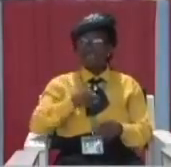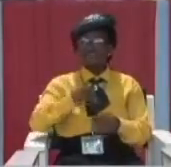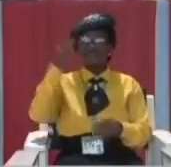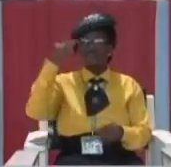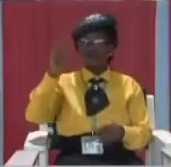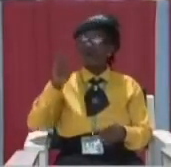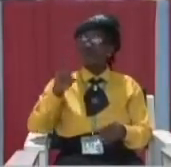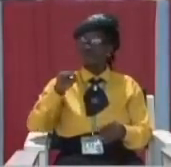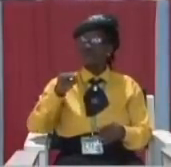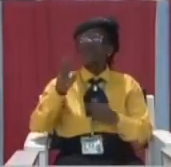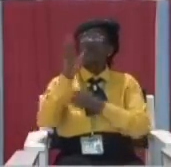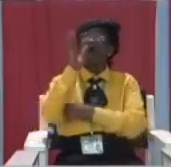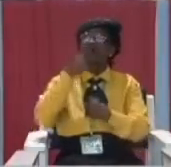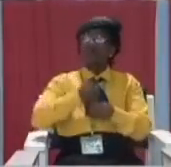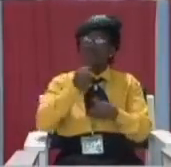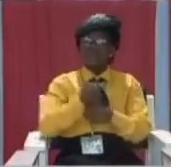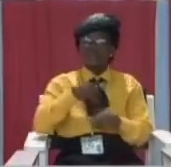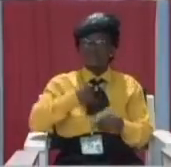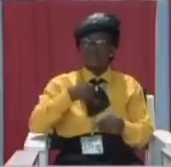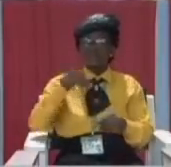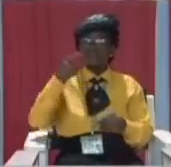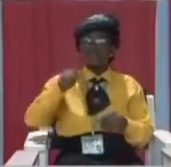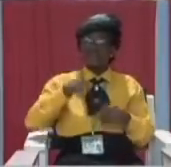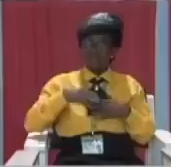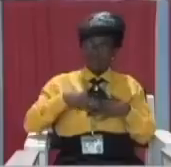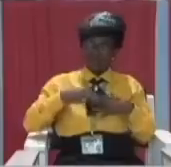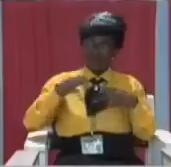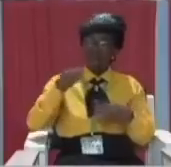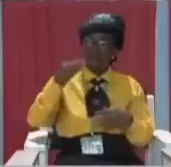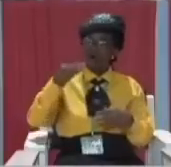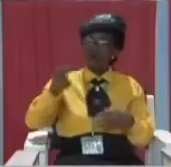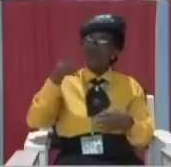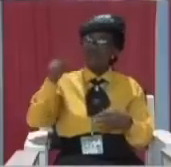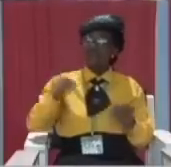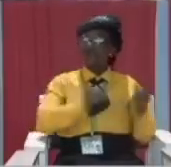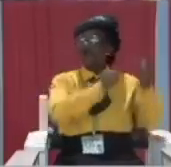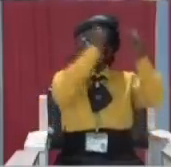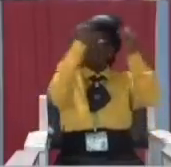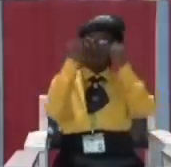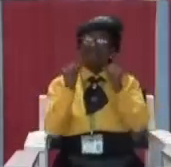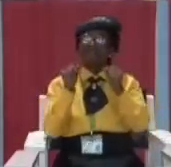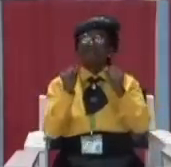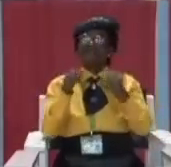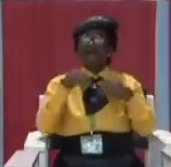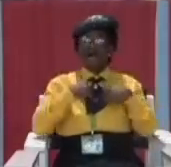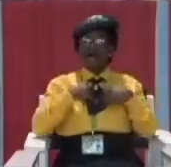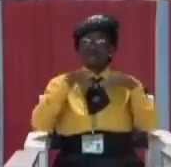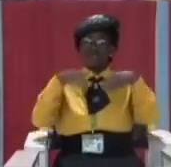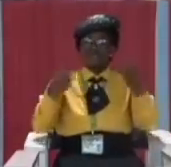The breath of the Almighty has given me life.